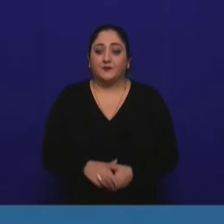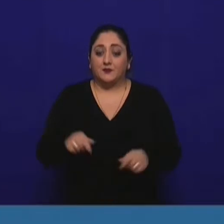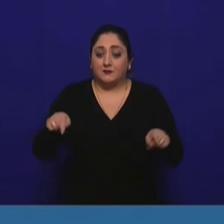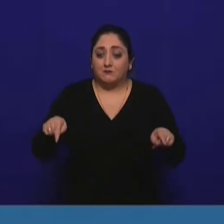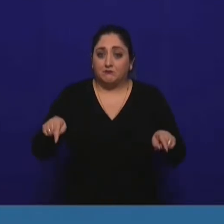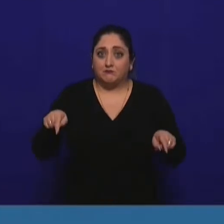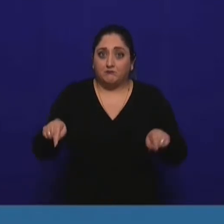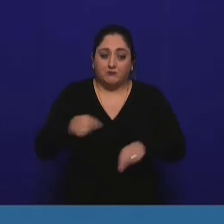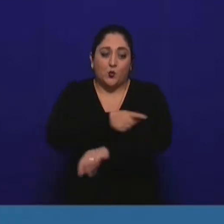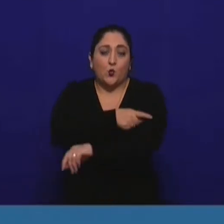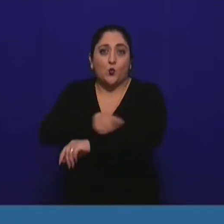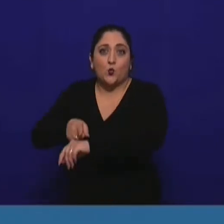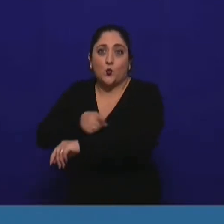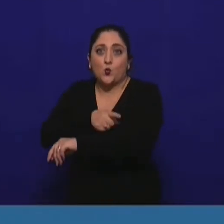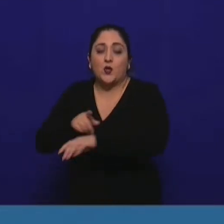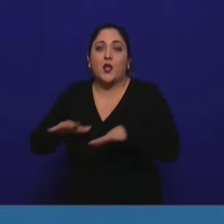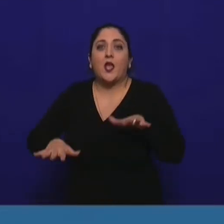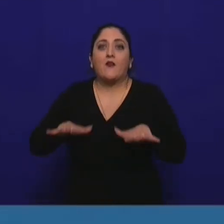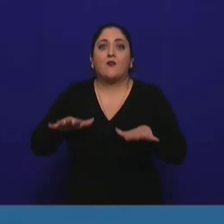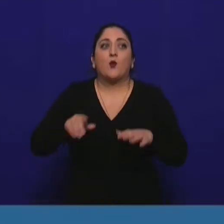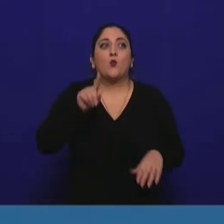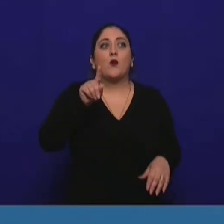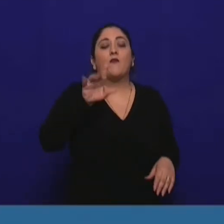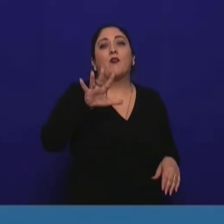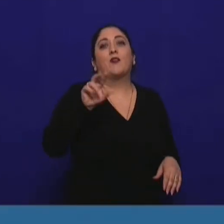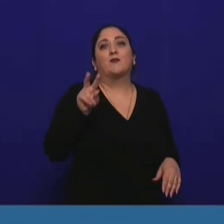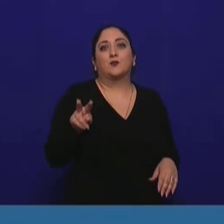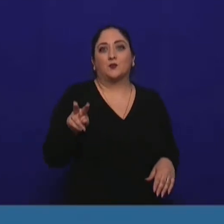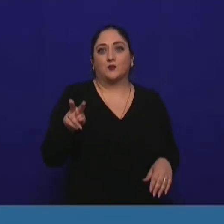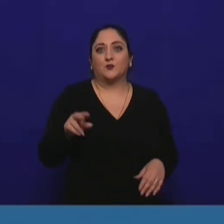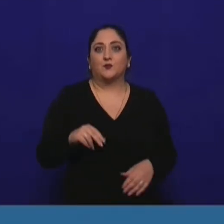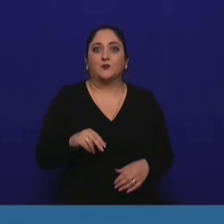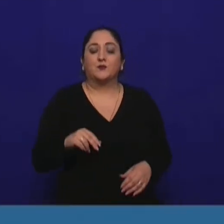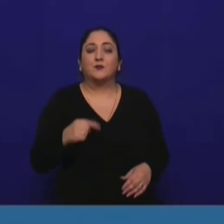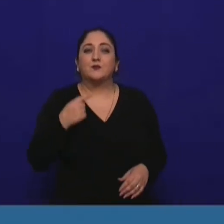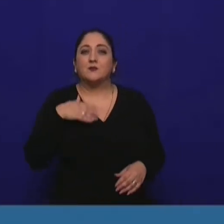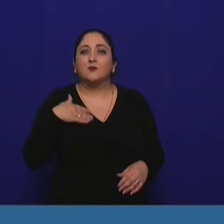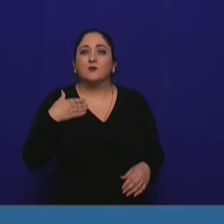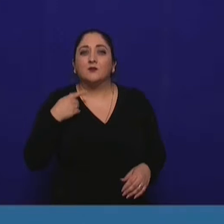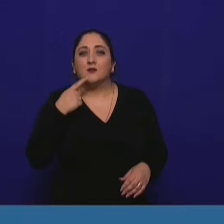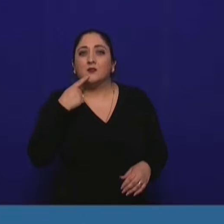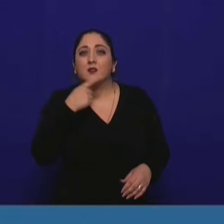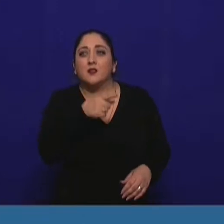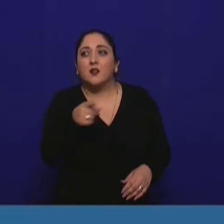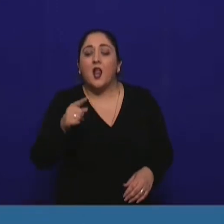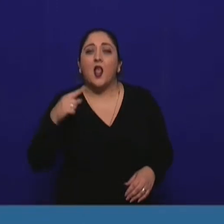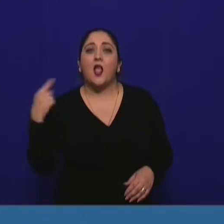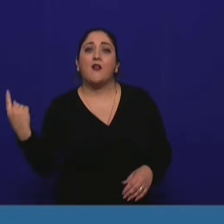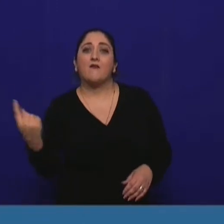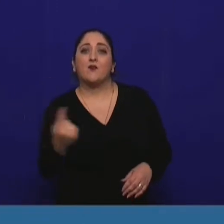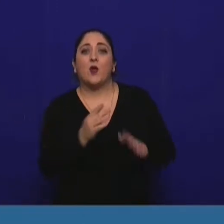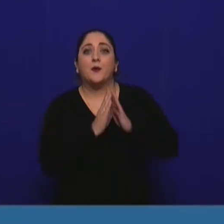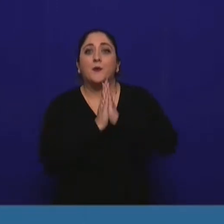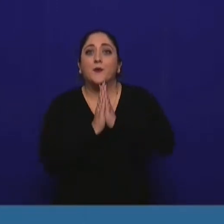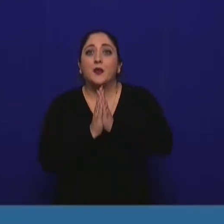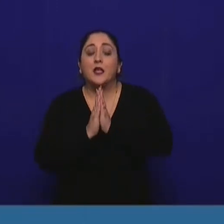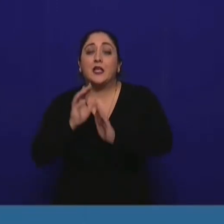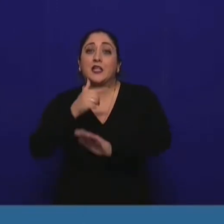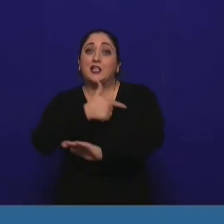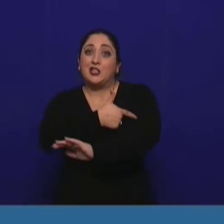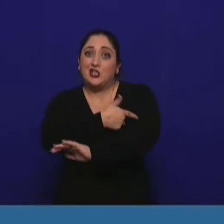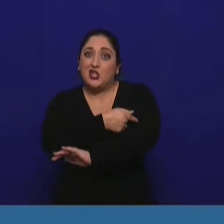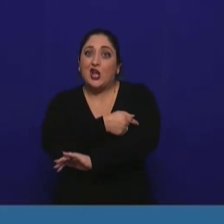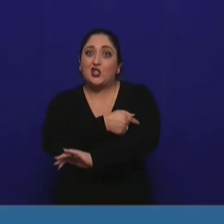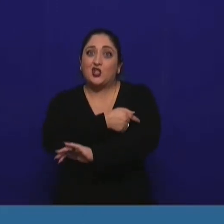moving average right now is 152. I would like to appeal to everyone to take the vaccination if you have been invited for